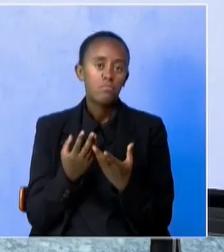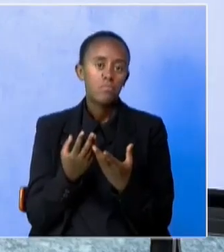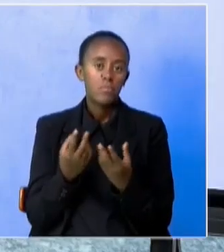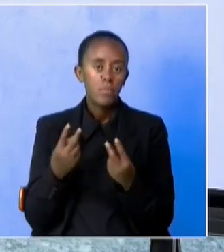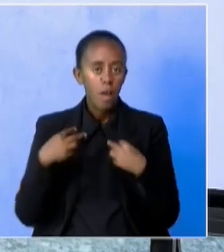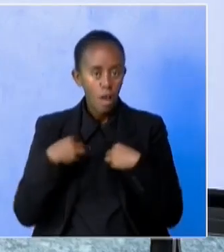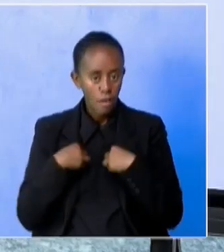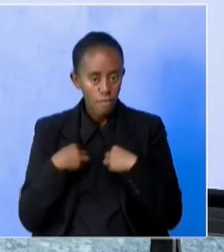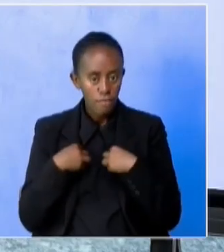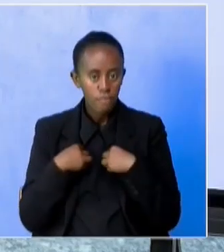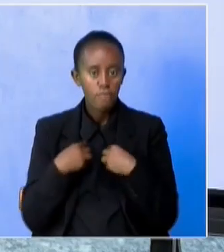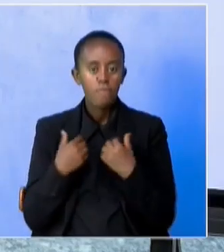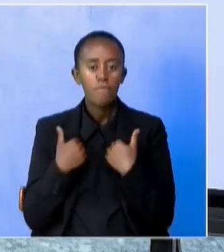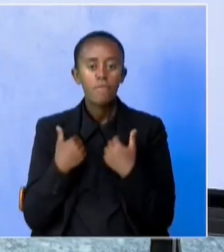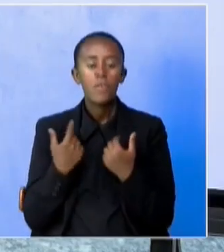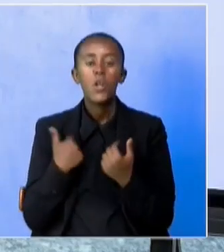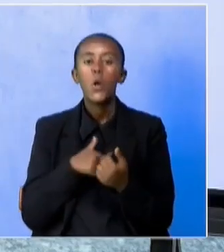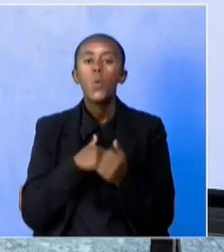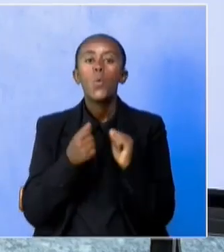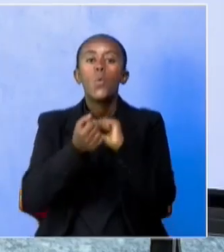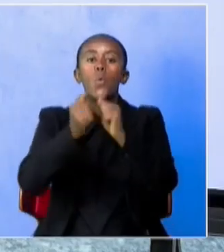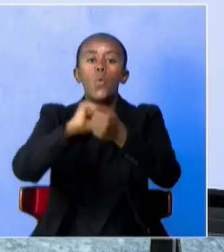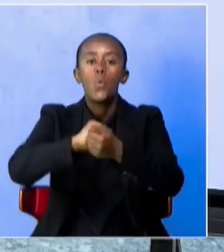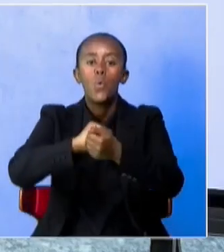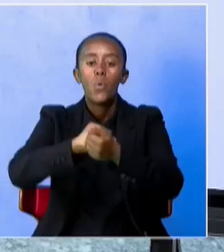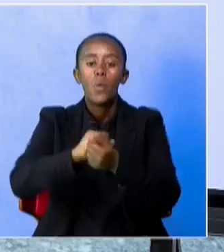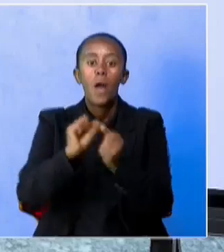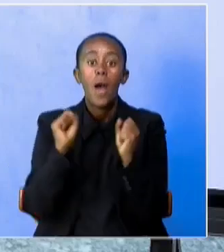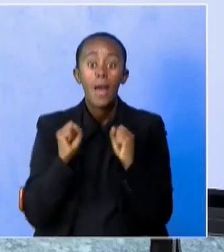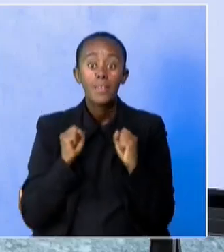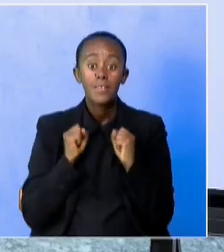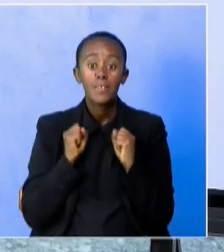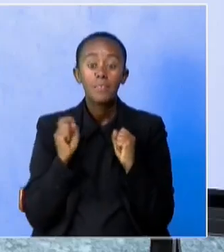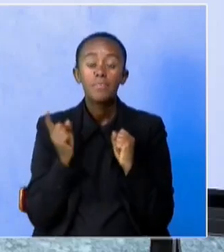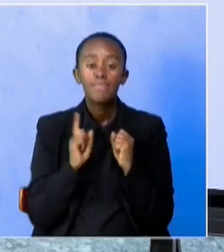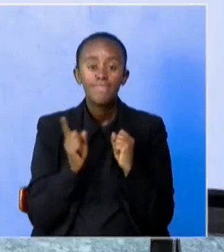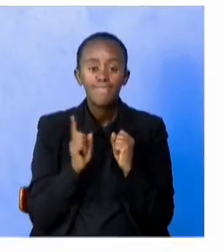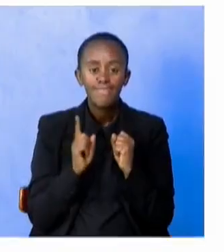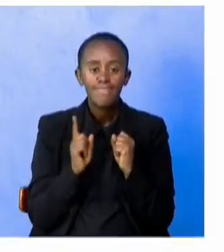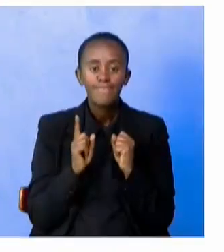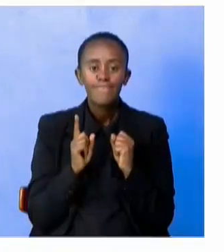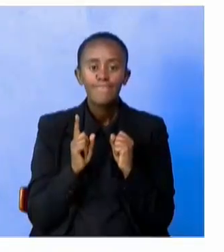change it to has when we use the third person